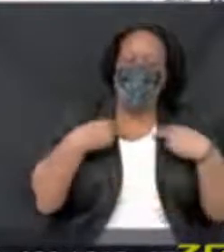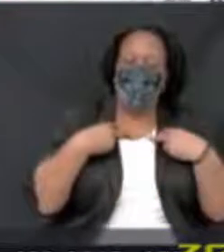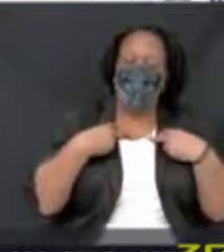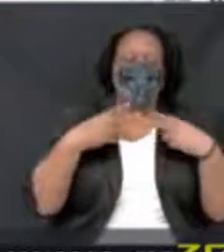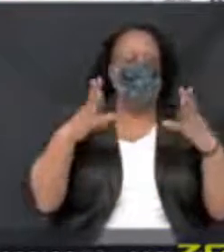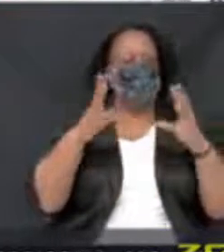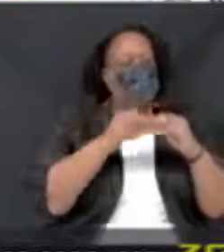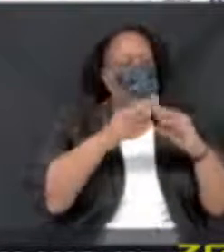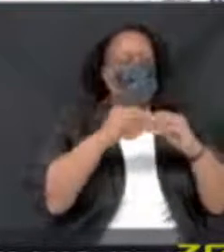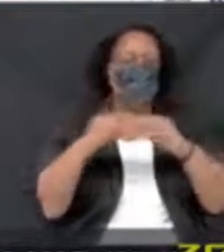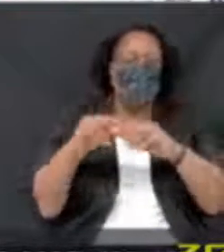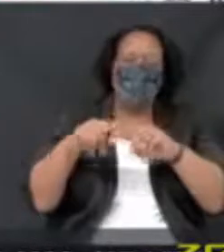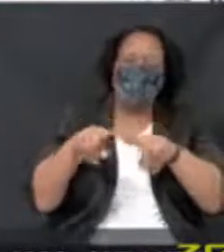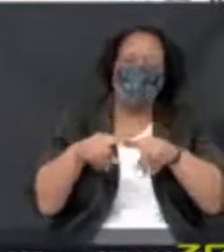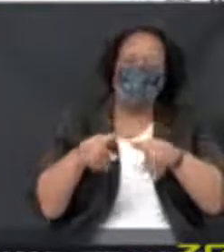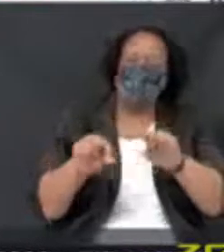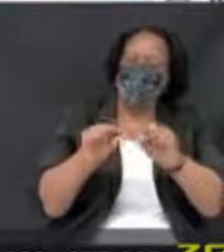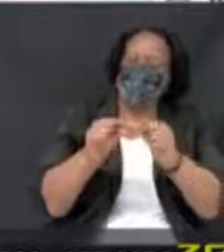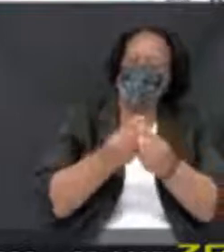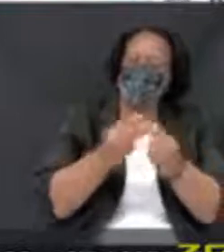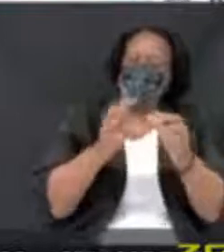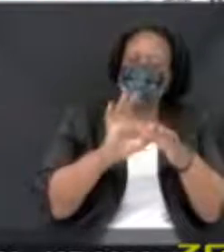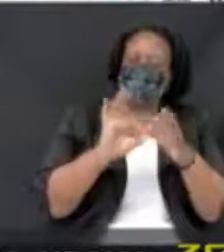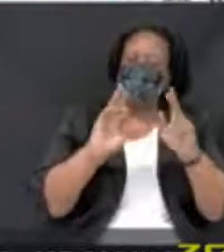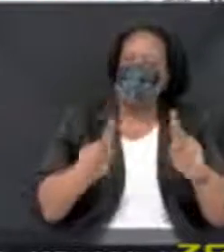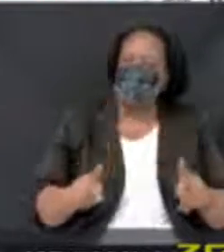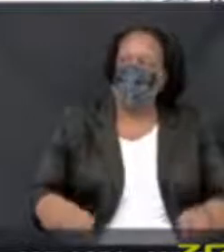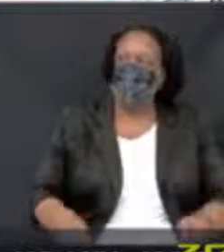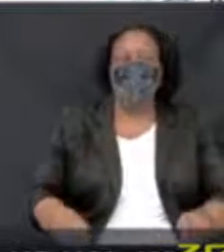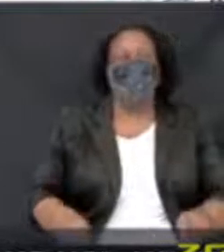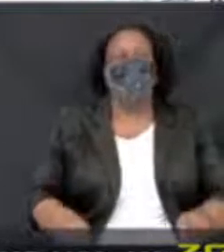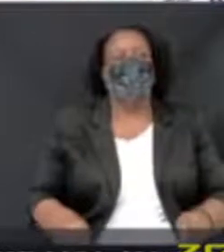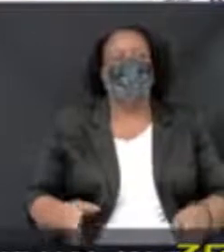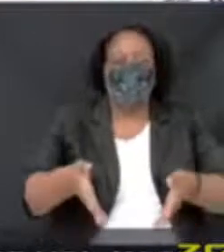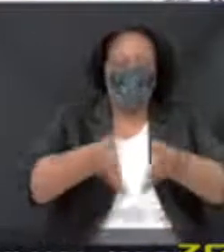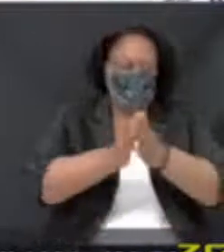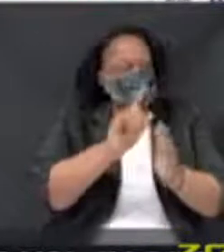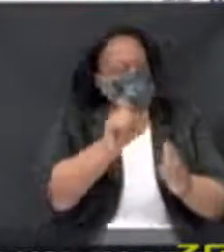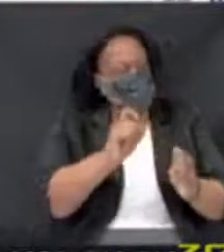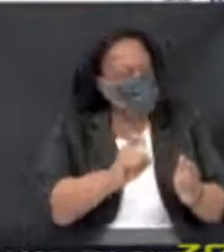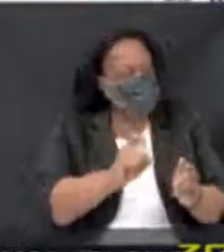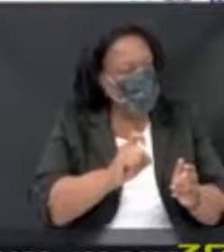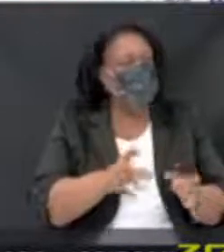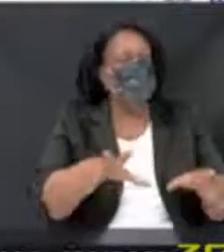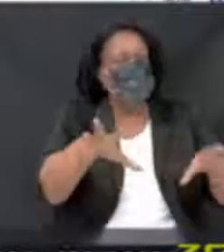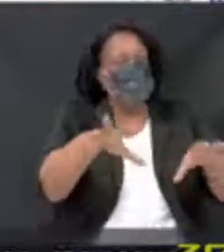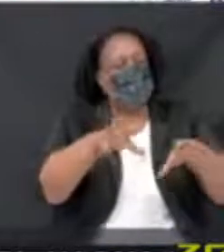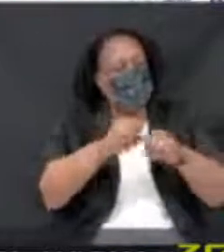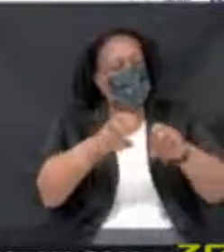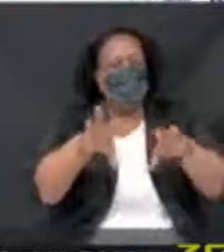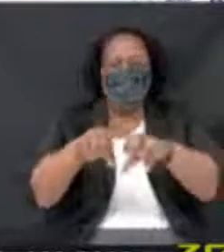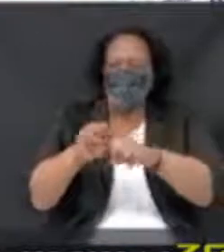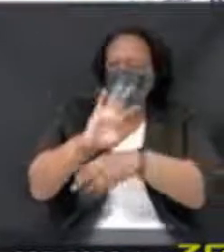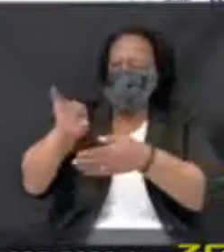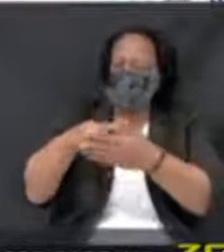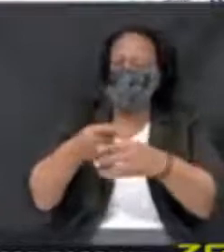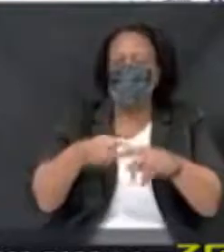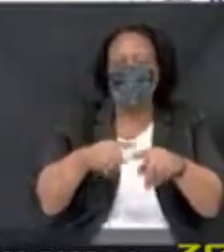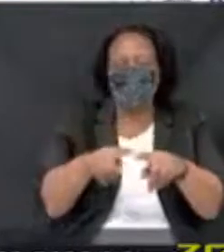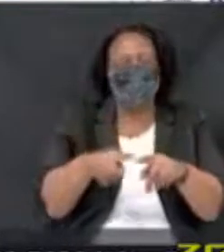So based on the request being made to the National COVID-19 Task Force, we have institutions,